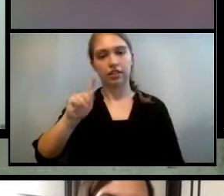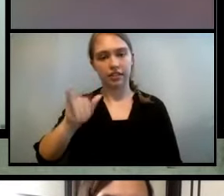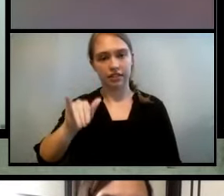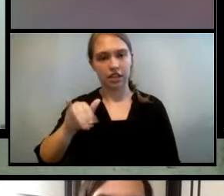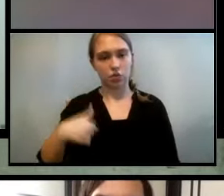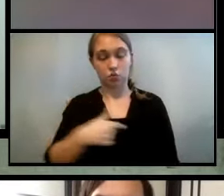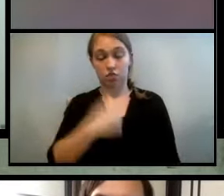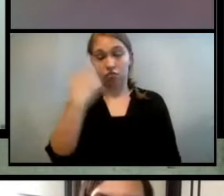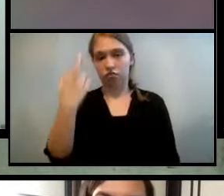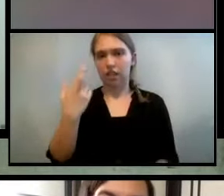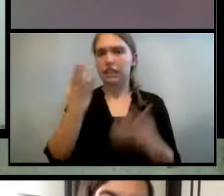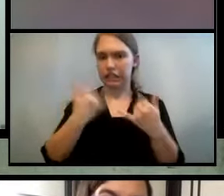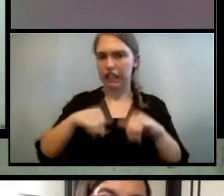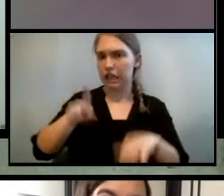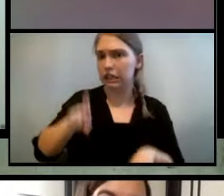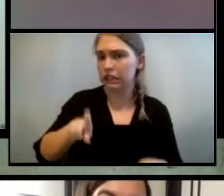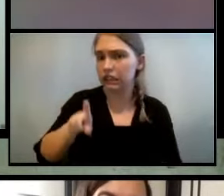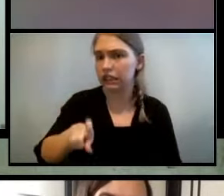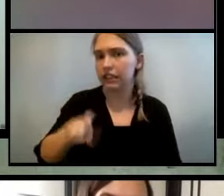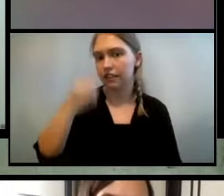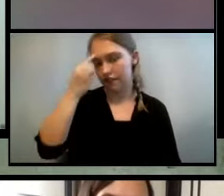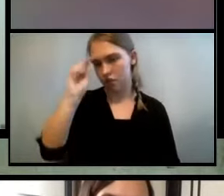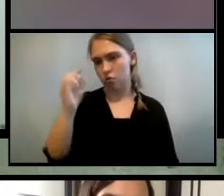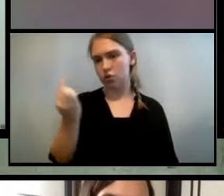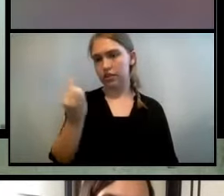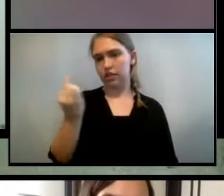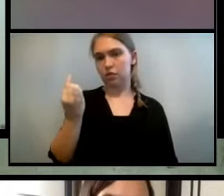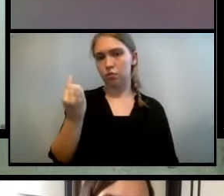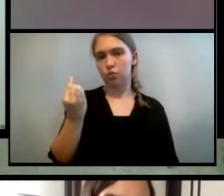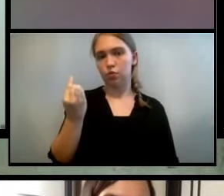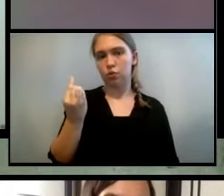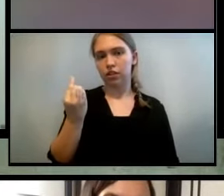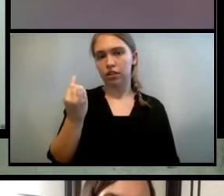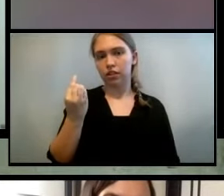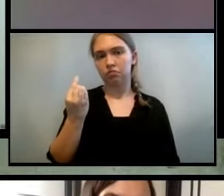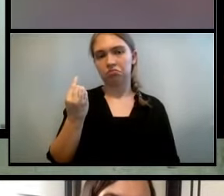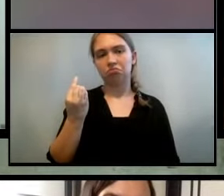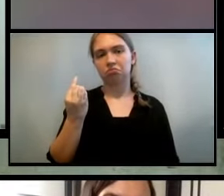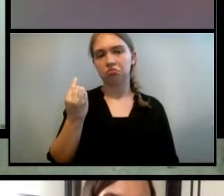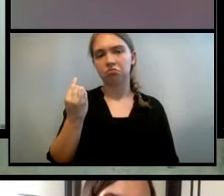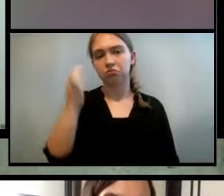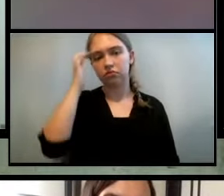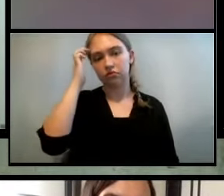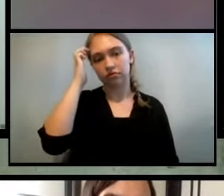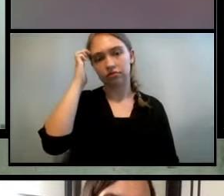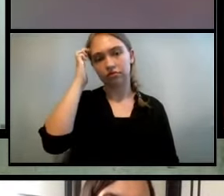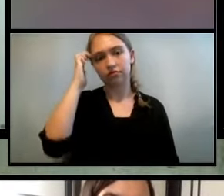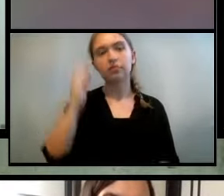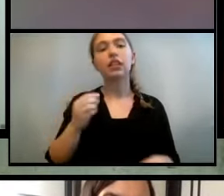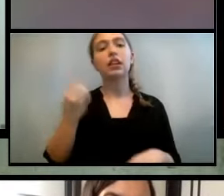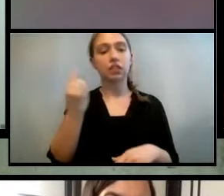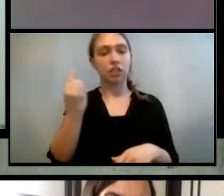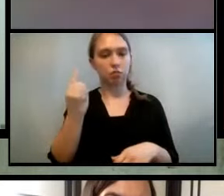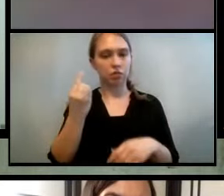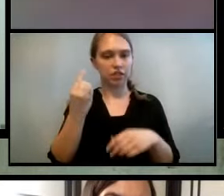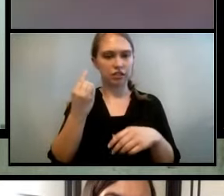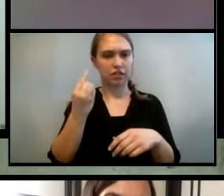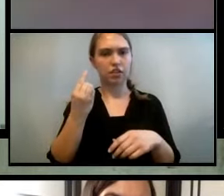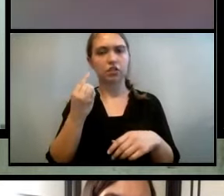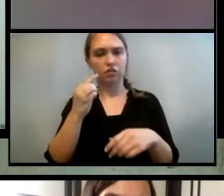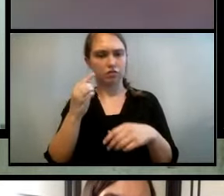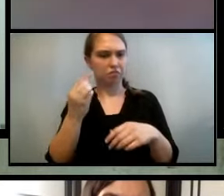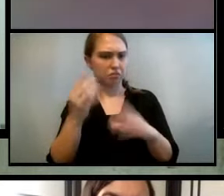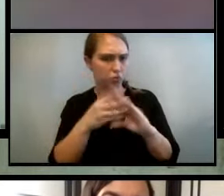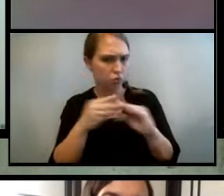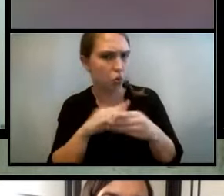need for someone to be able to go in and smooth out people's work, help give